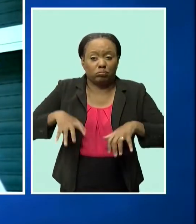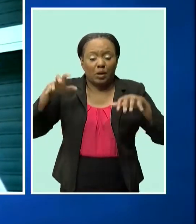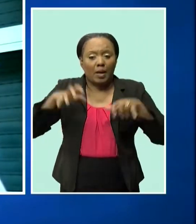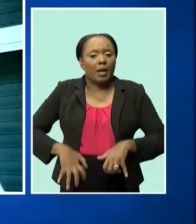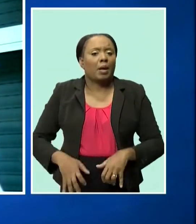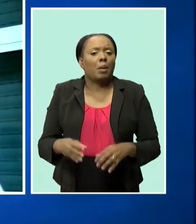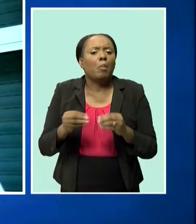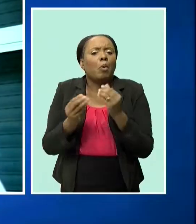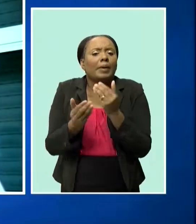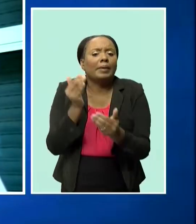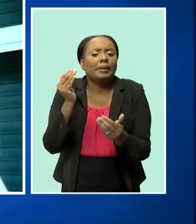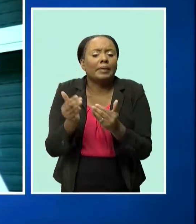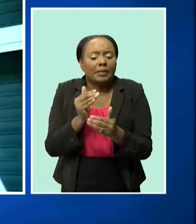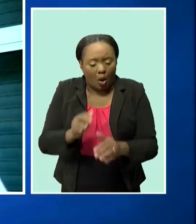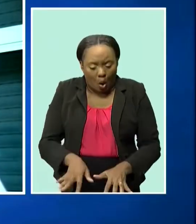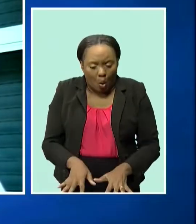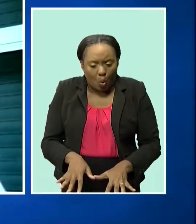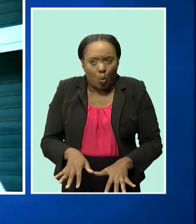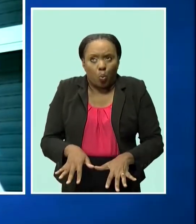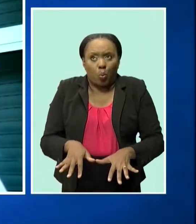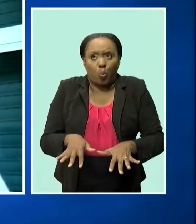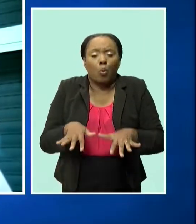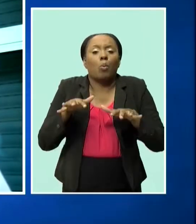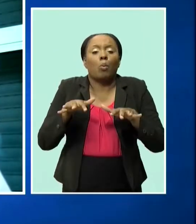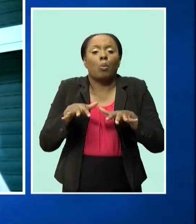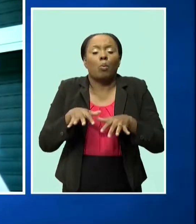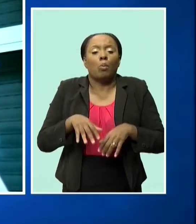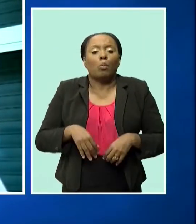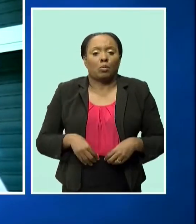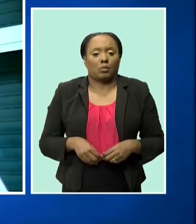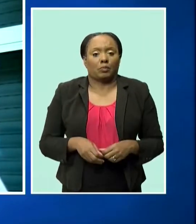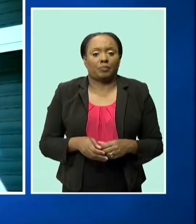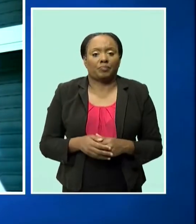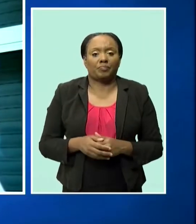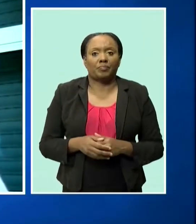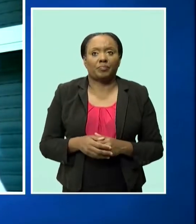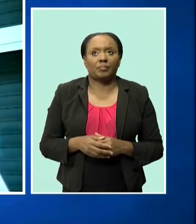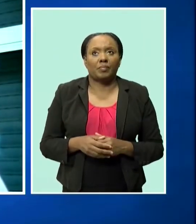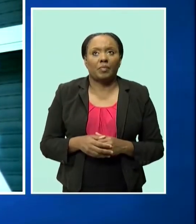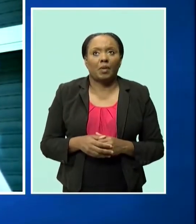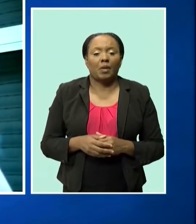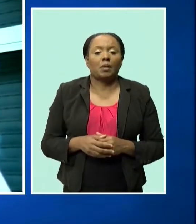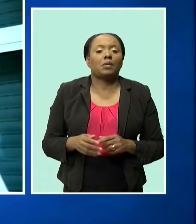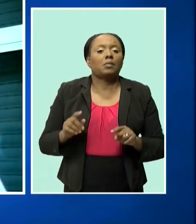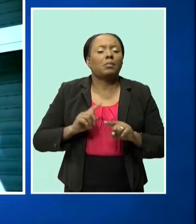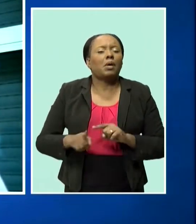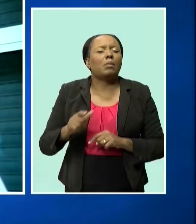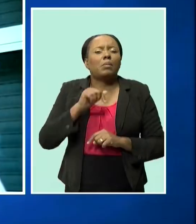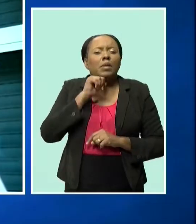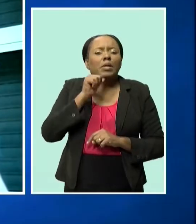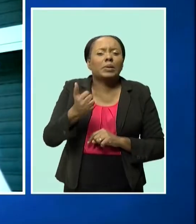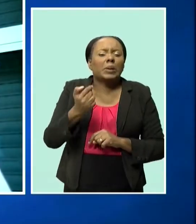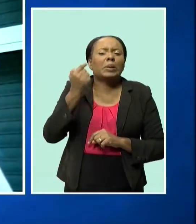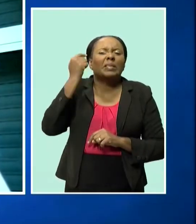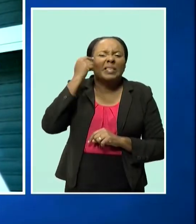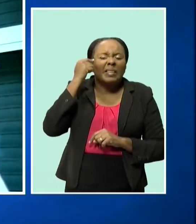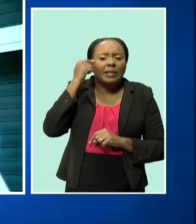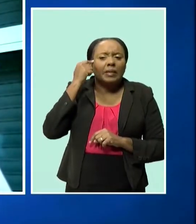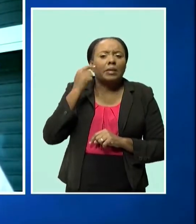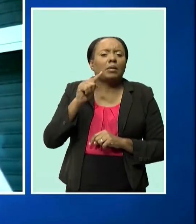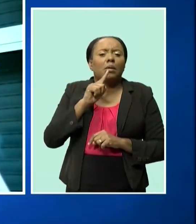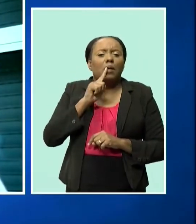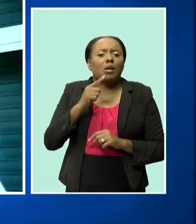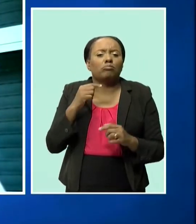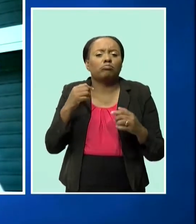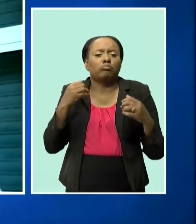flood. Albeit, the rainfall rates that we're going to be expecting will not be as aggressive. So far we're seeing not going to be as aggressive as